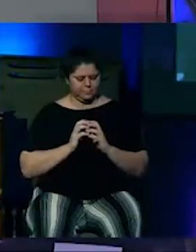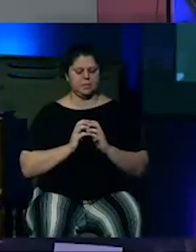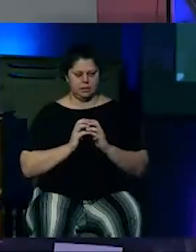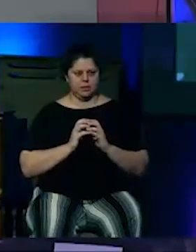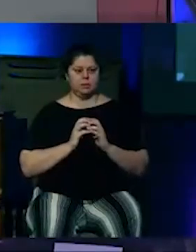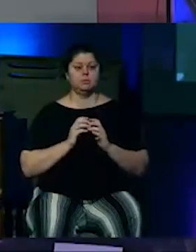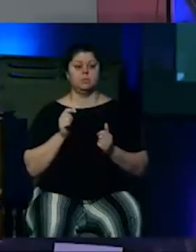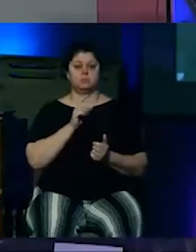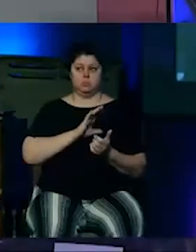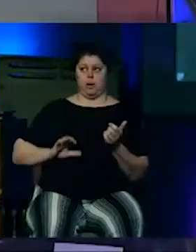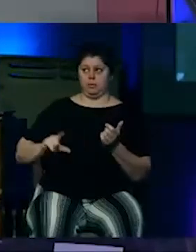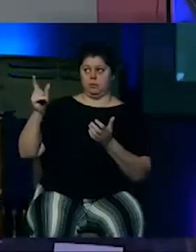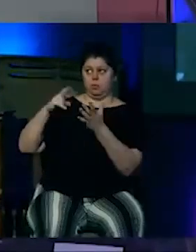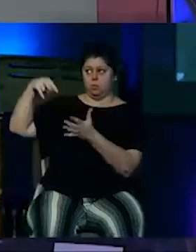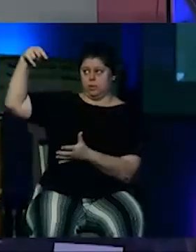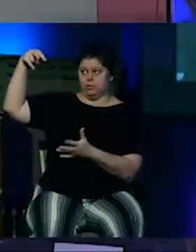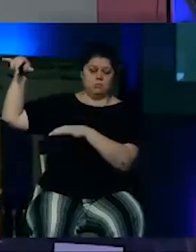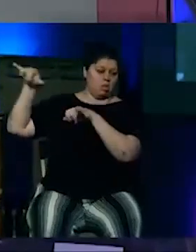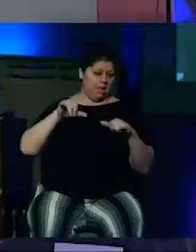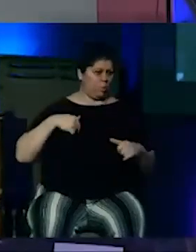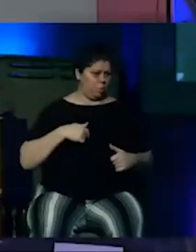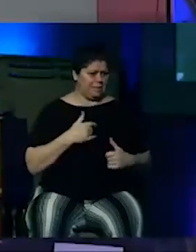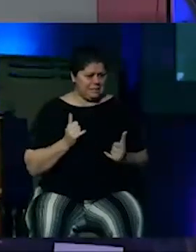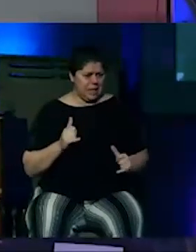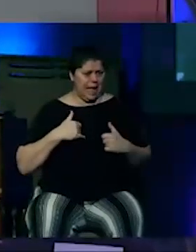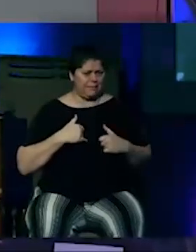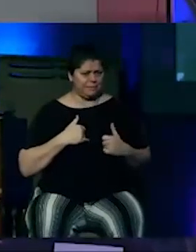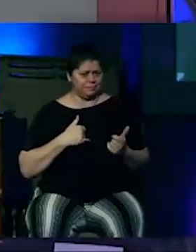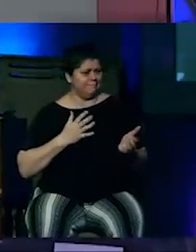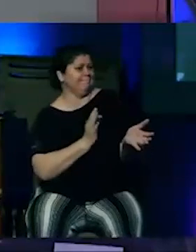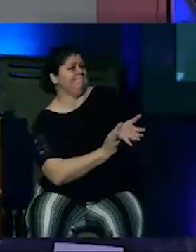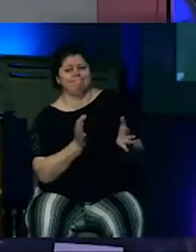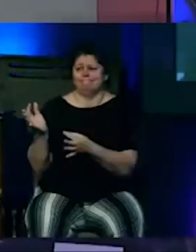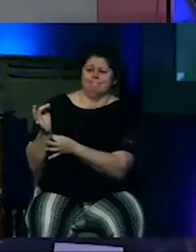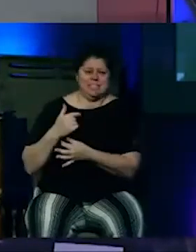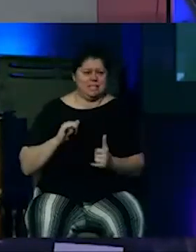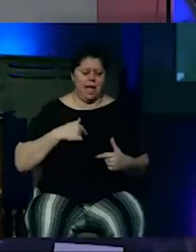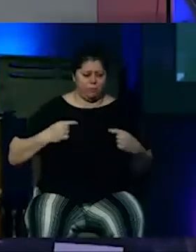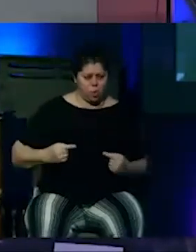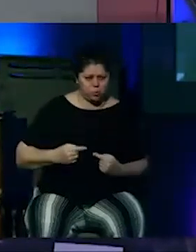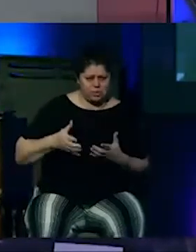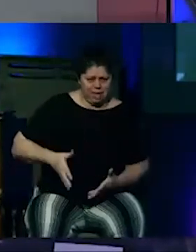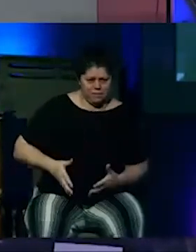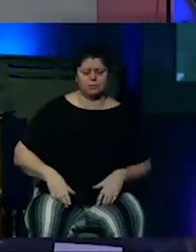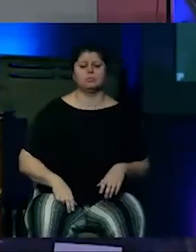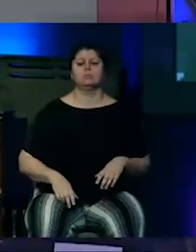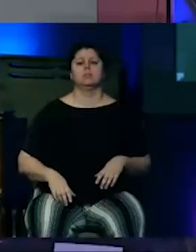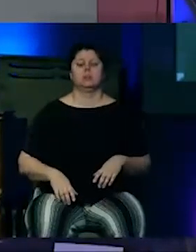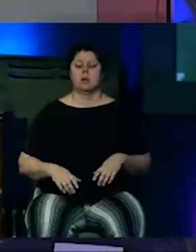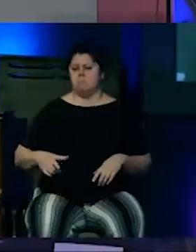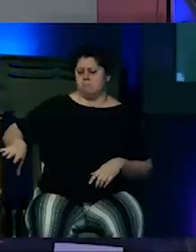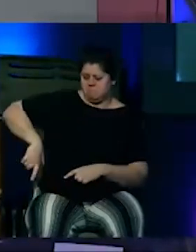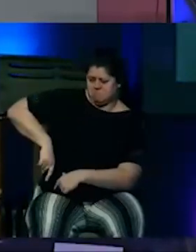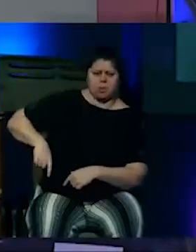like the resurrected Christ, we still carry the trauma and the wounds of our affliction. The holes in our hands and sides, we will